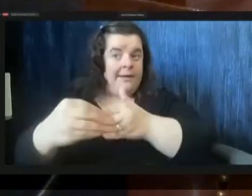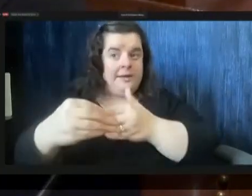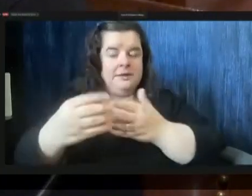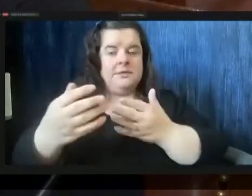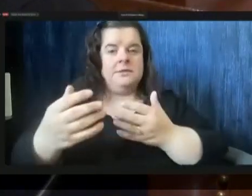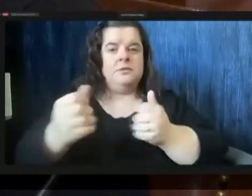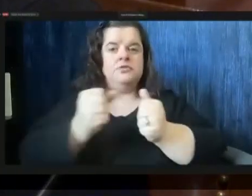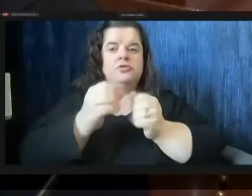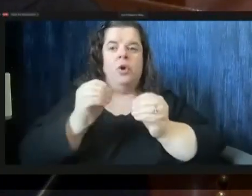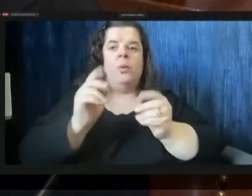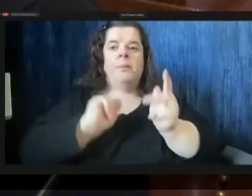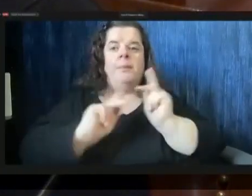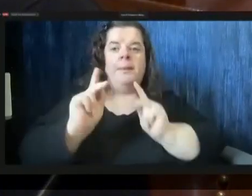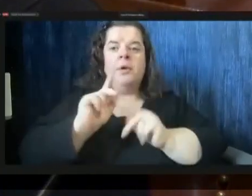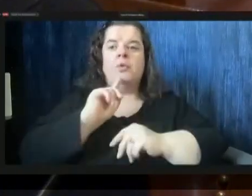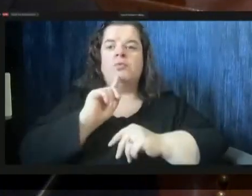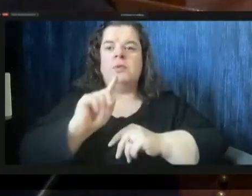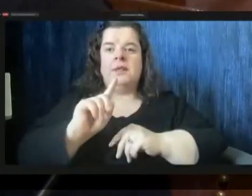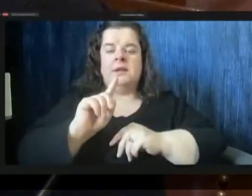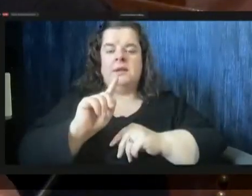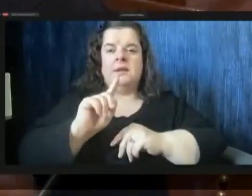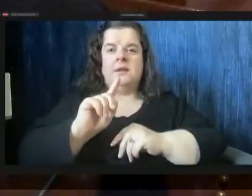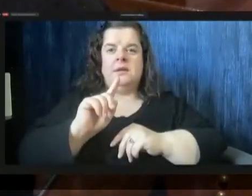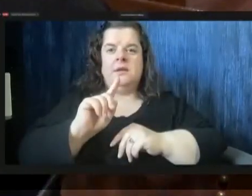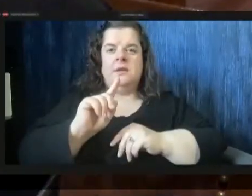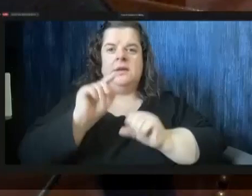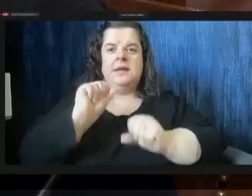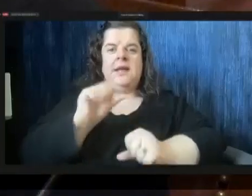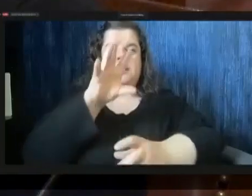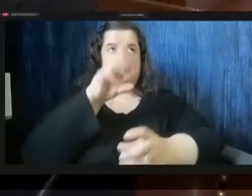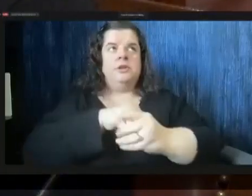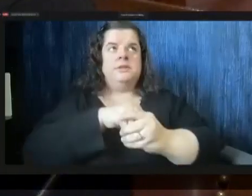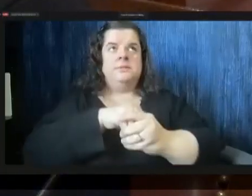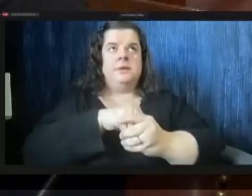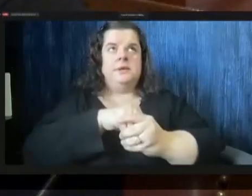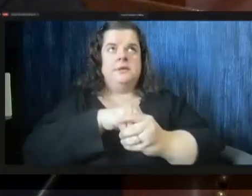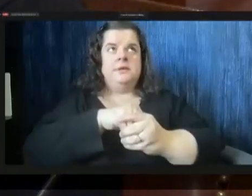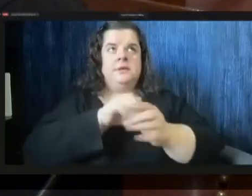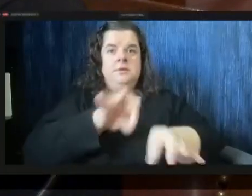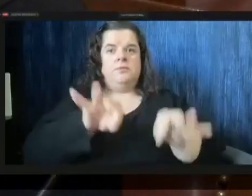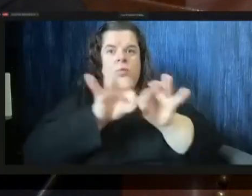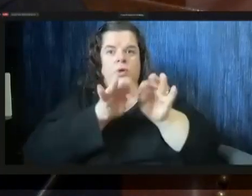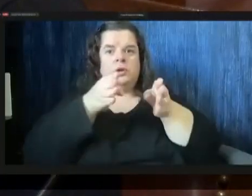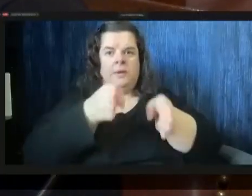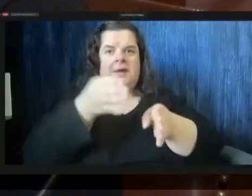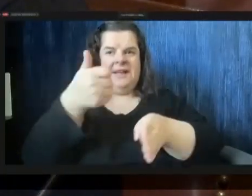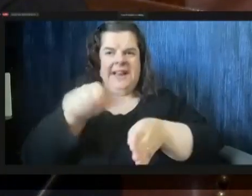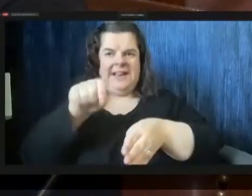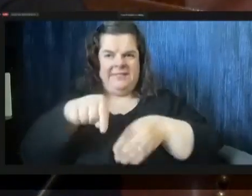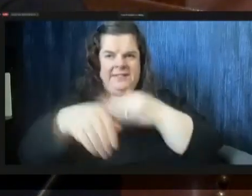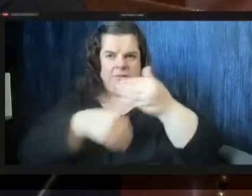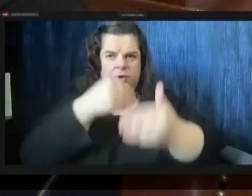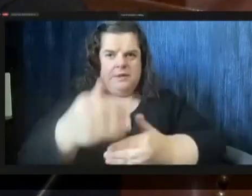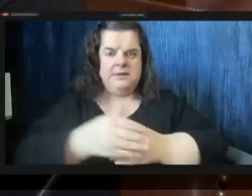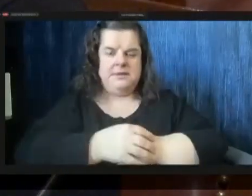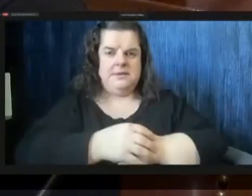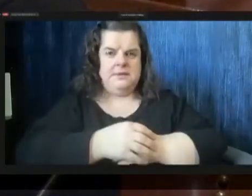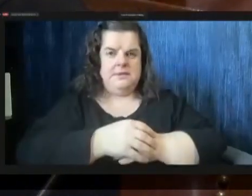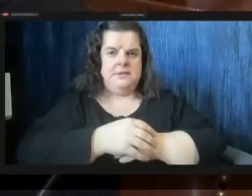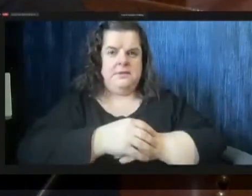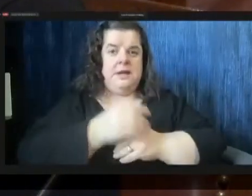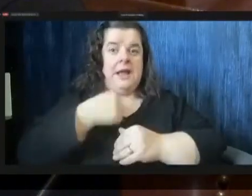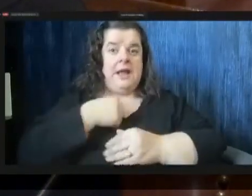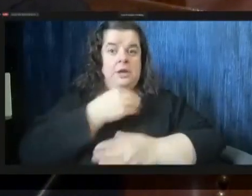are really, can really participate meaningfully in any of these processes. And so I do appreciate